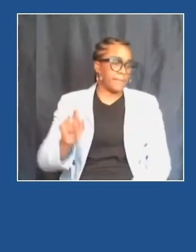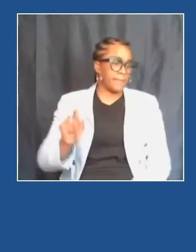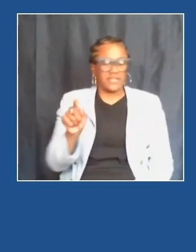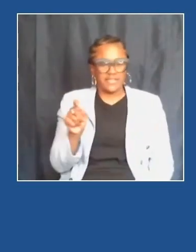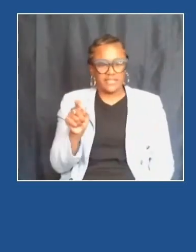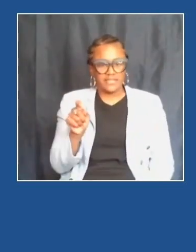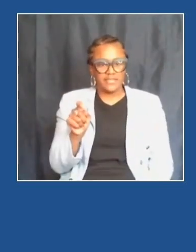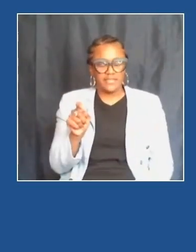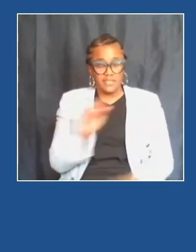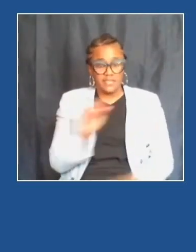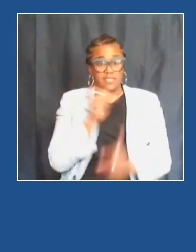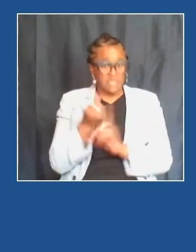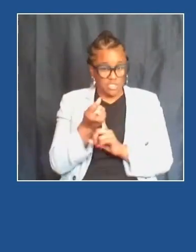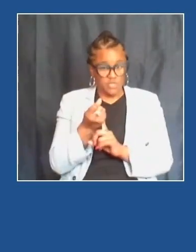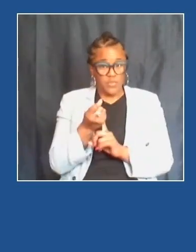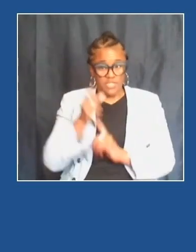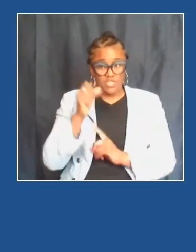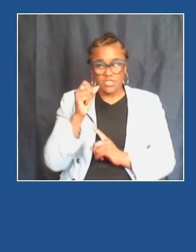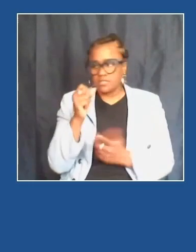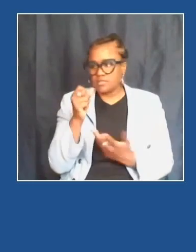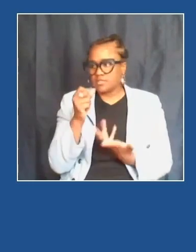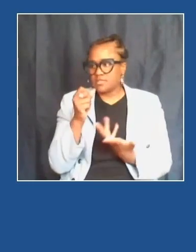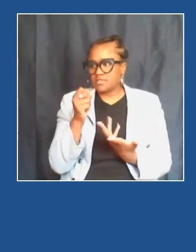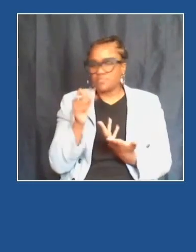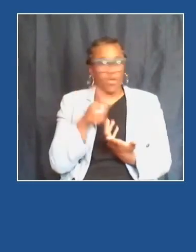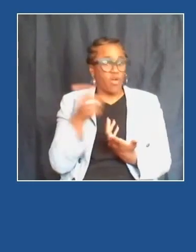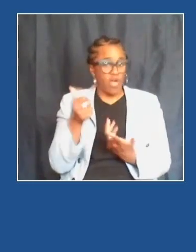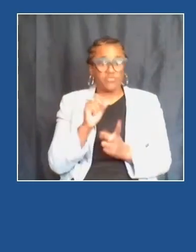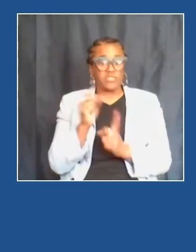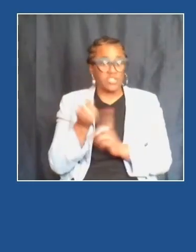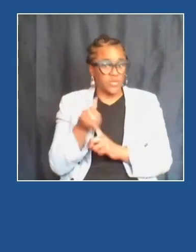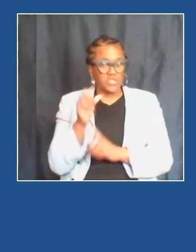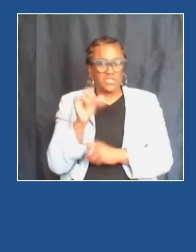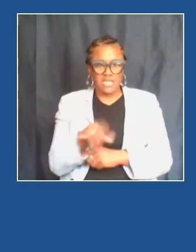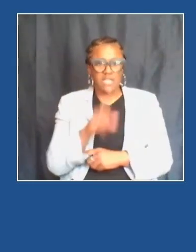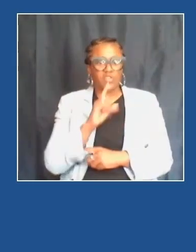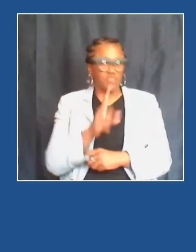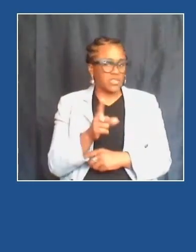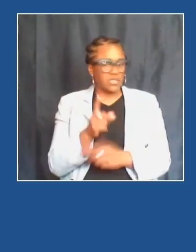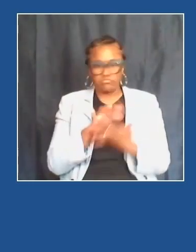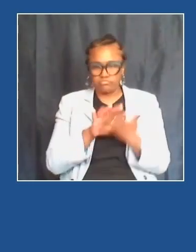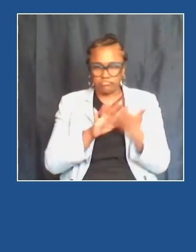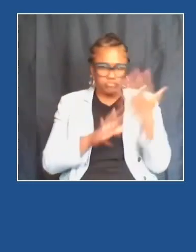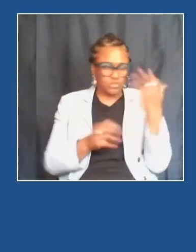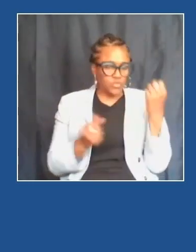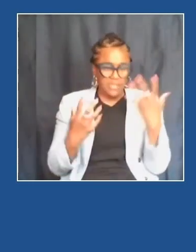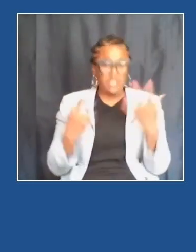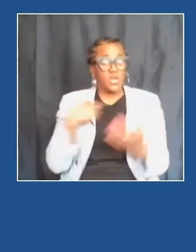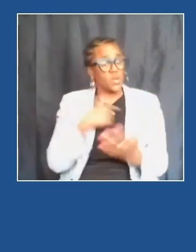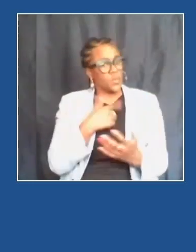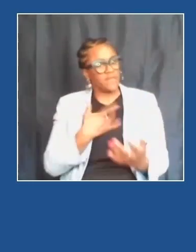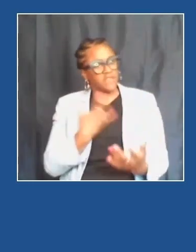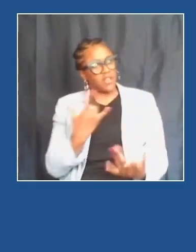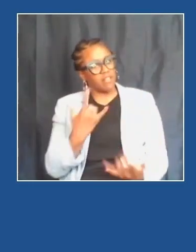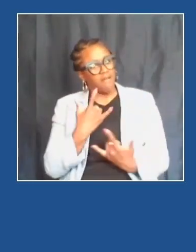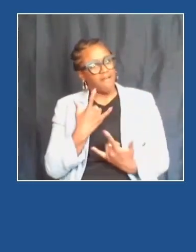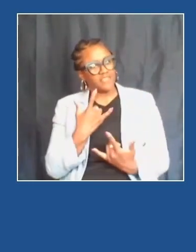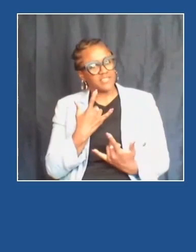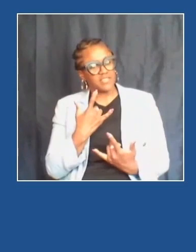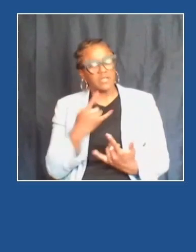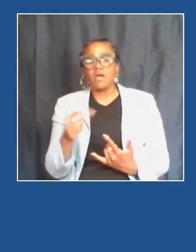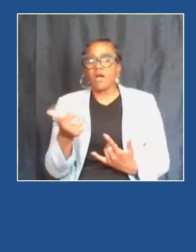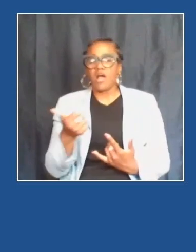In situations, in other situations that are too numerous to describe, we feel love. In other situations